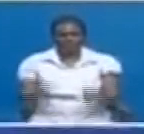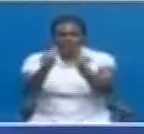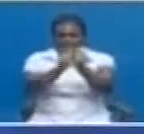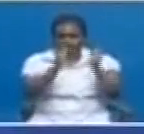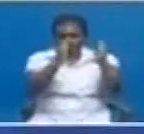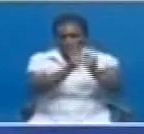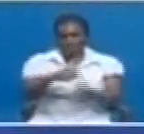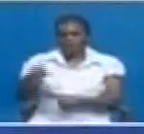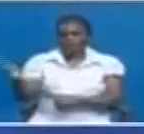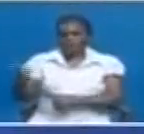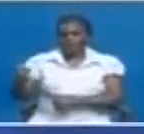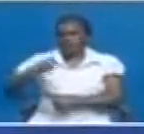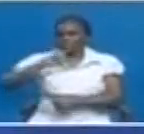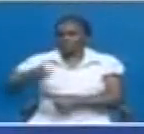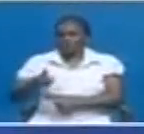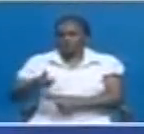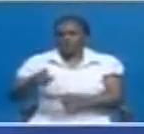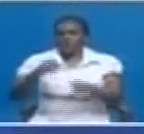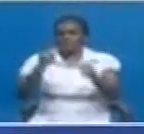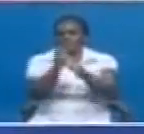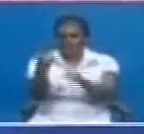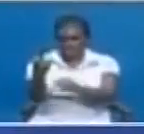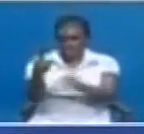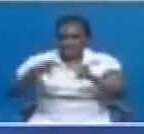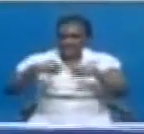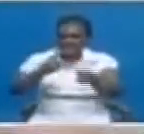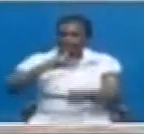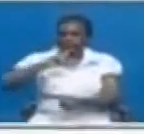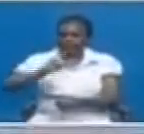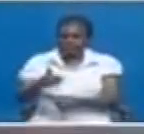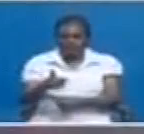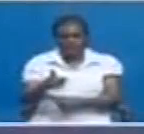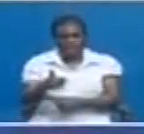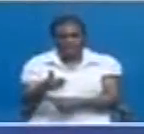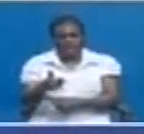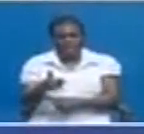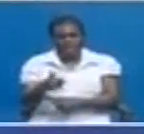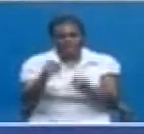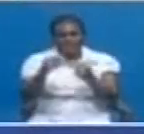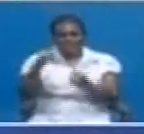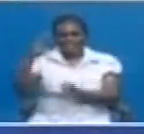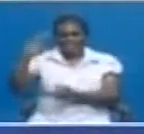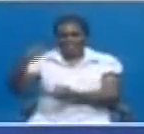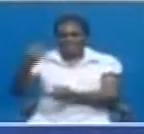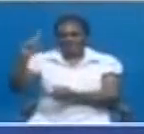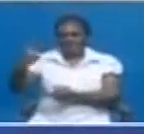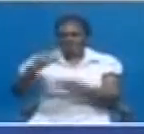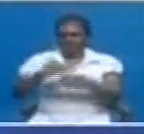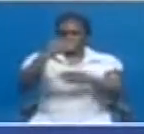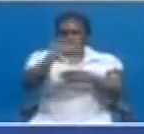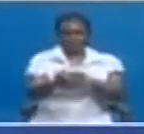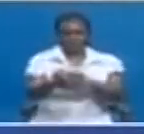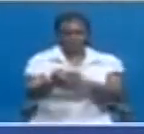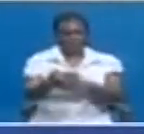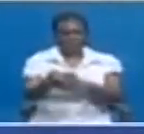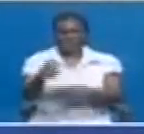the president gave the directive in December, we sounded it again, we gave a directive that on up to 31st of March, we extended it. We